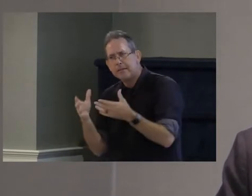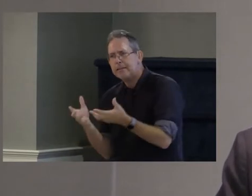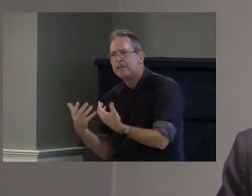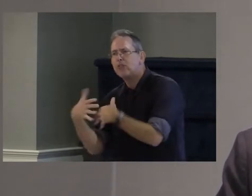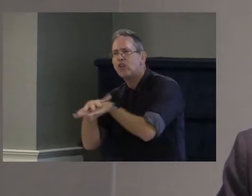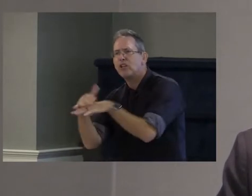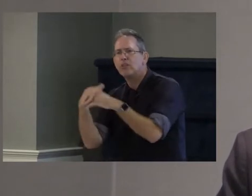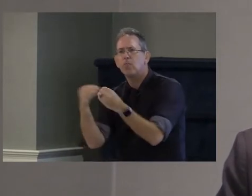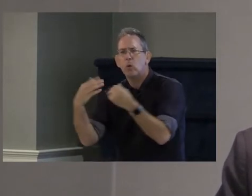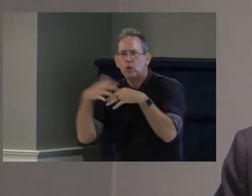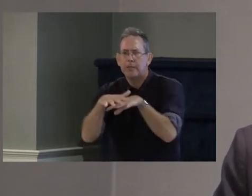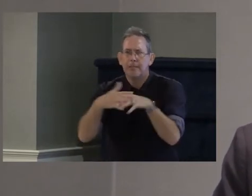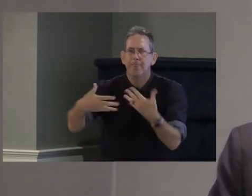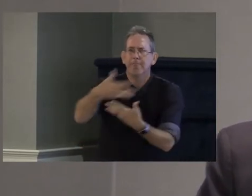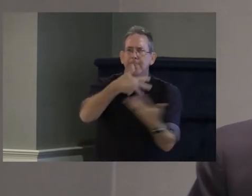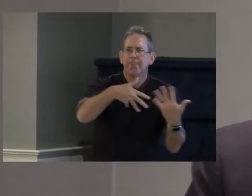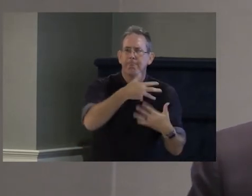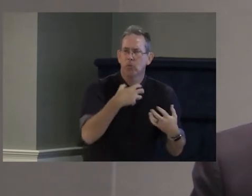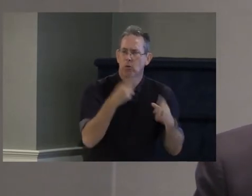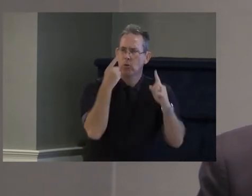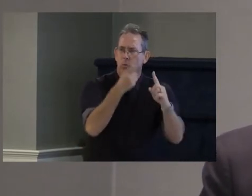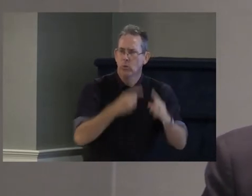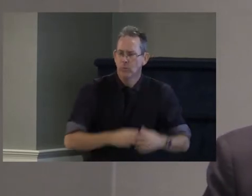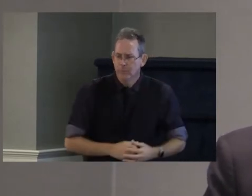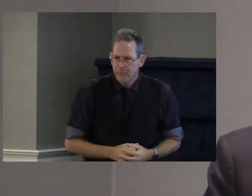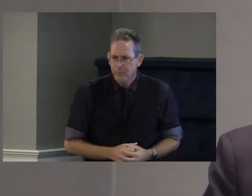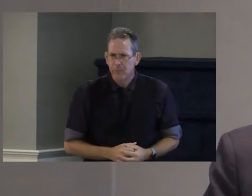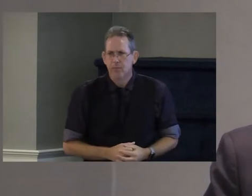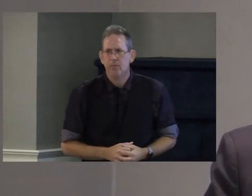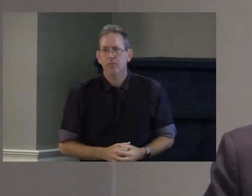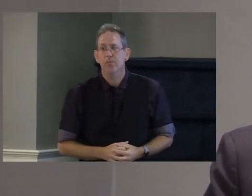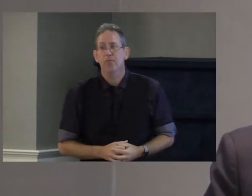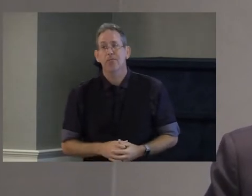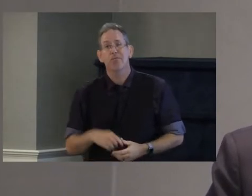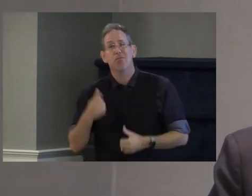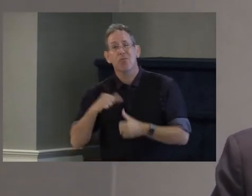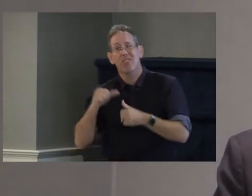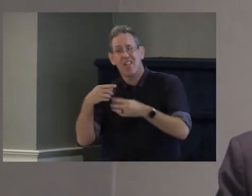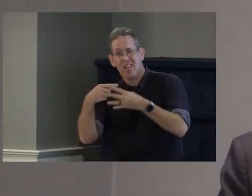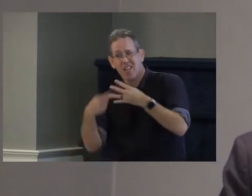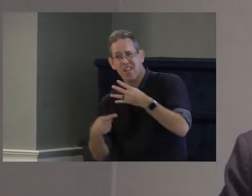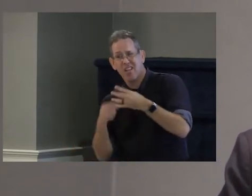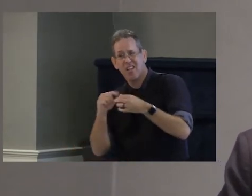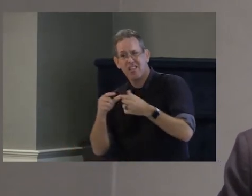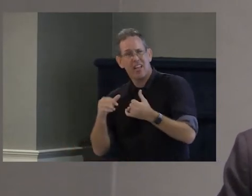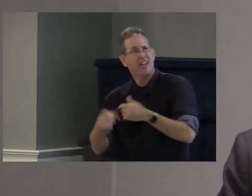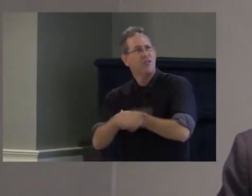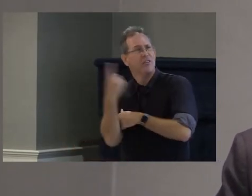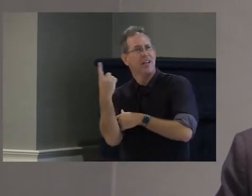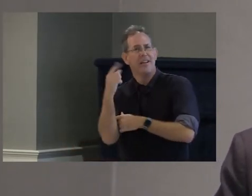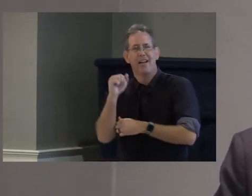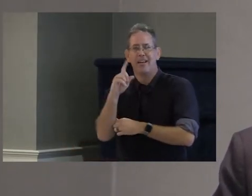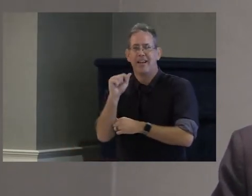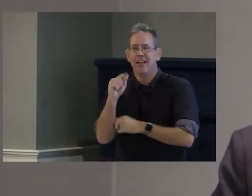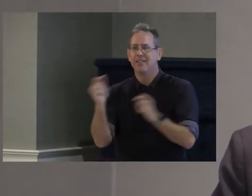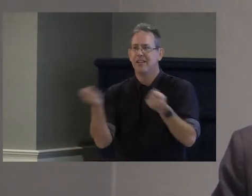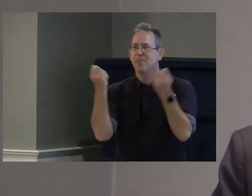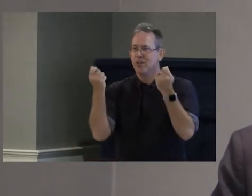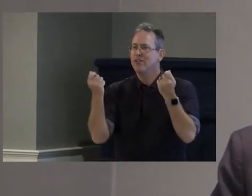services possible. So with all that in mind, this is a day of celebration. We are gonna have a celebration here together with